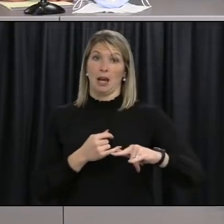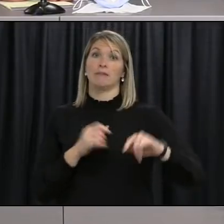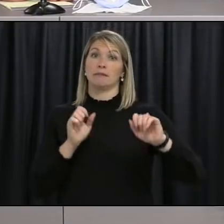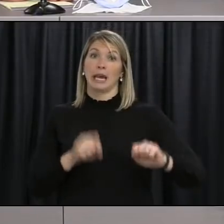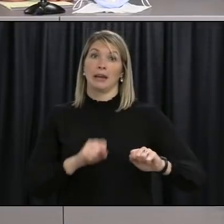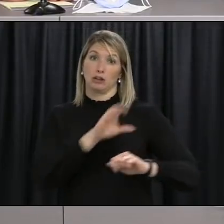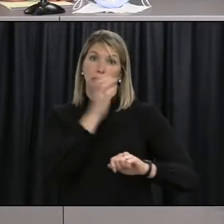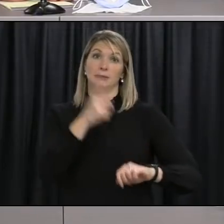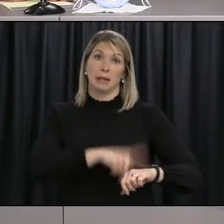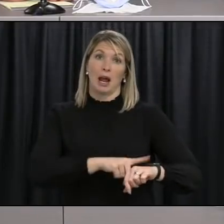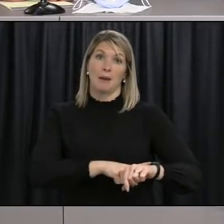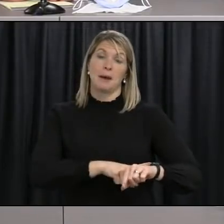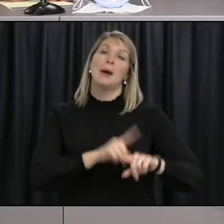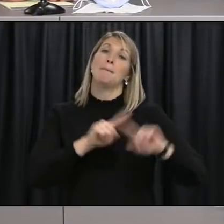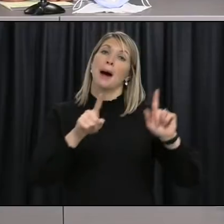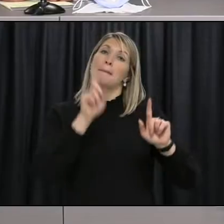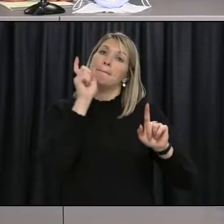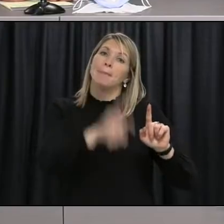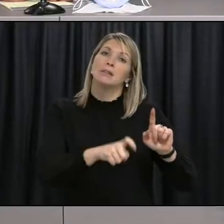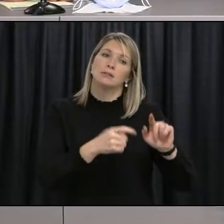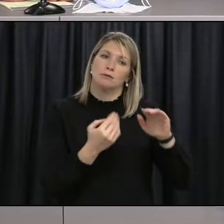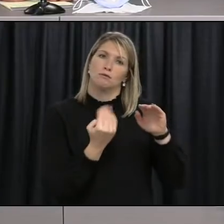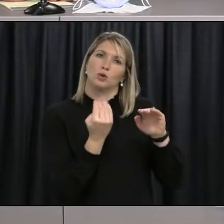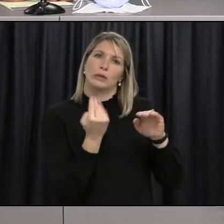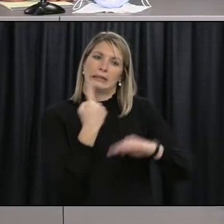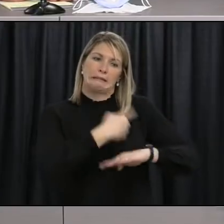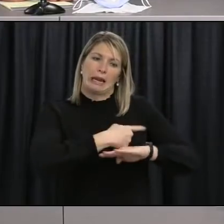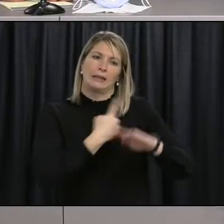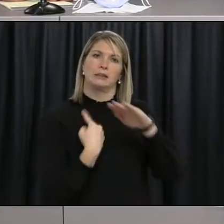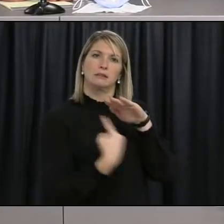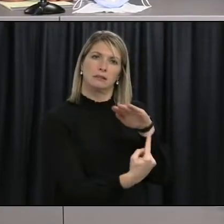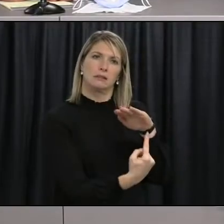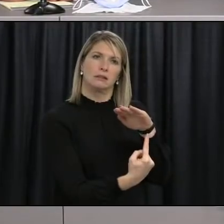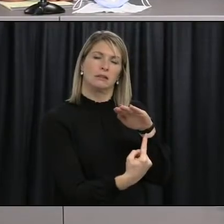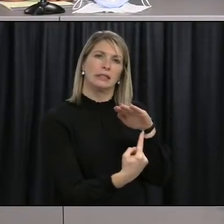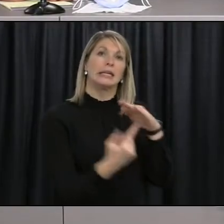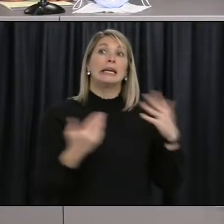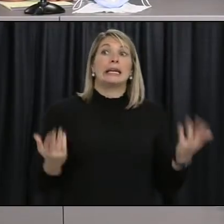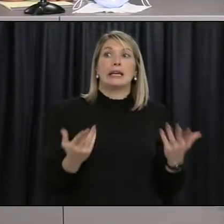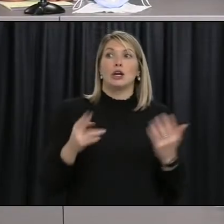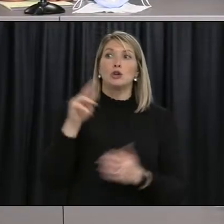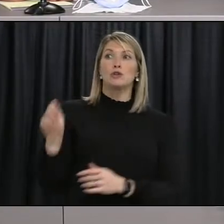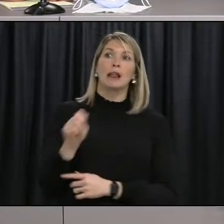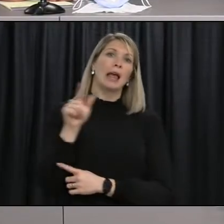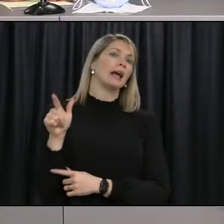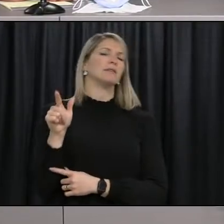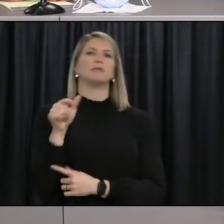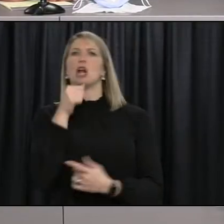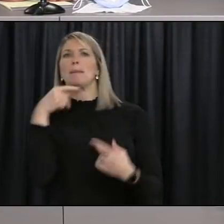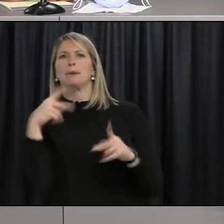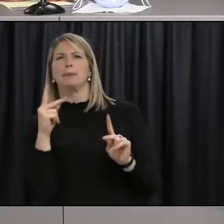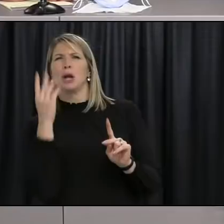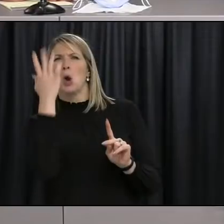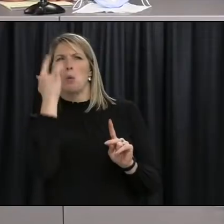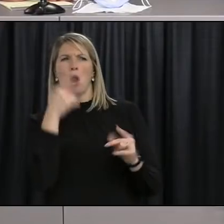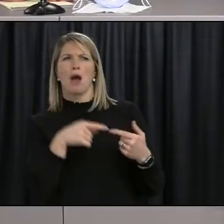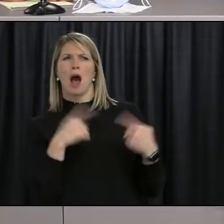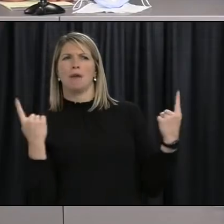days. Correct me if I'm wrong on this, but that doesn't seem to be the case in Newfoundland and Labrador. Can you explain why we're the odd ones out on